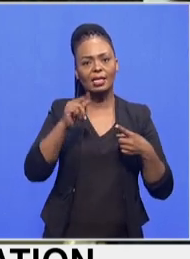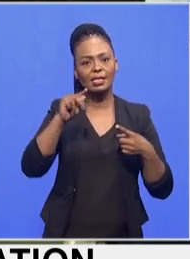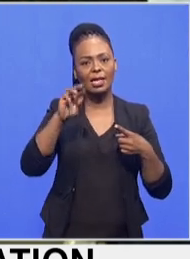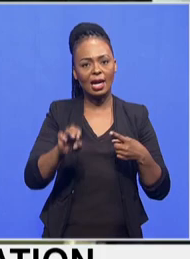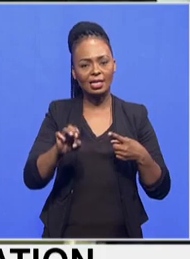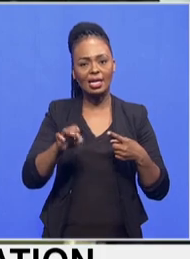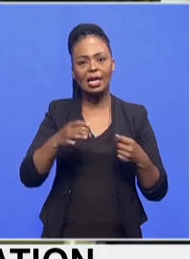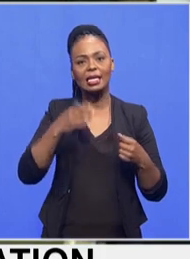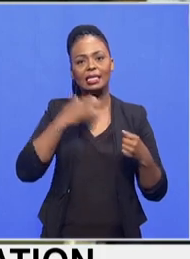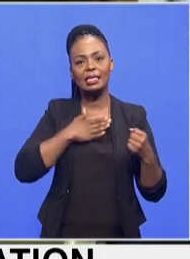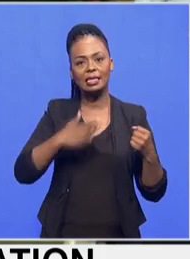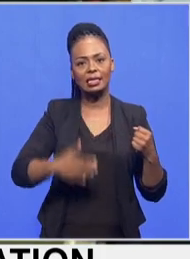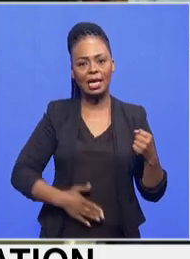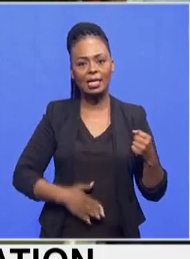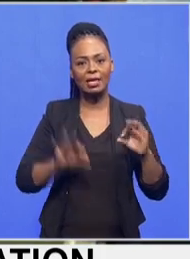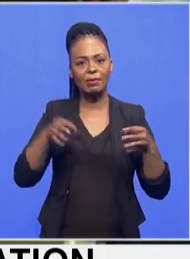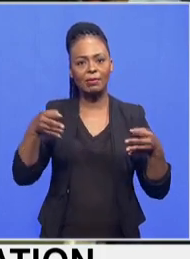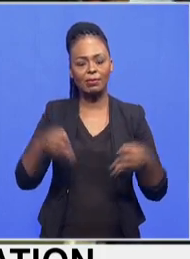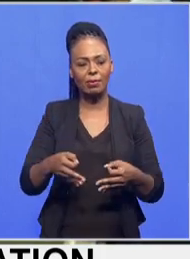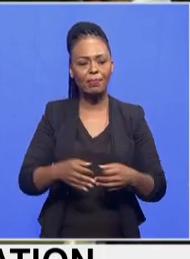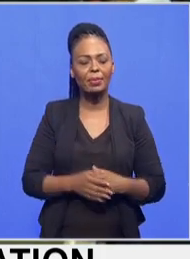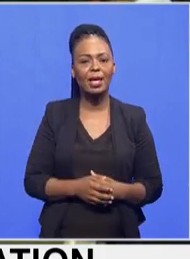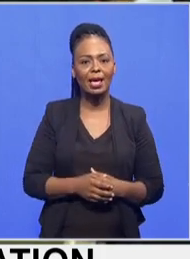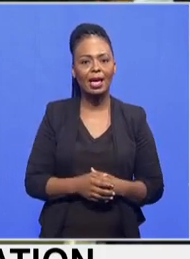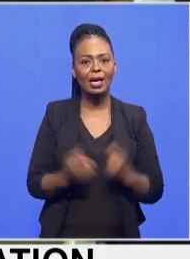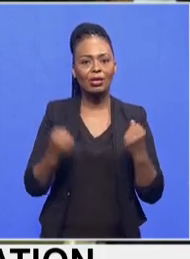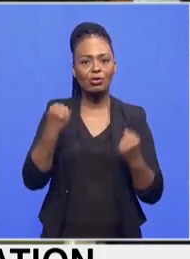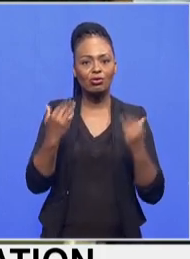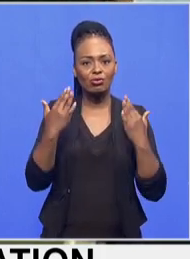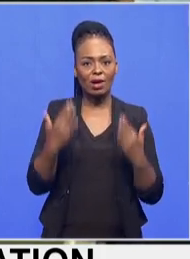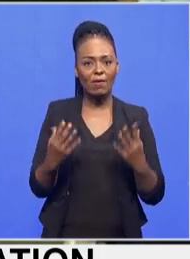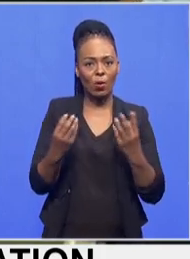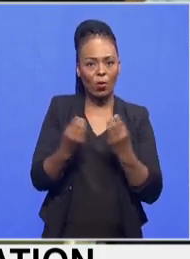on Sunday, while the driver who was with